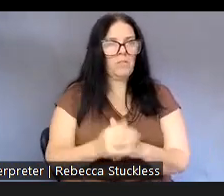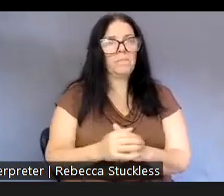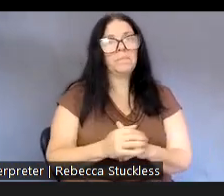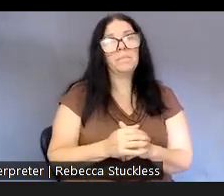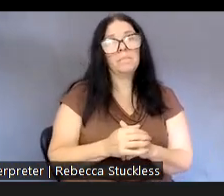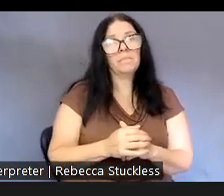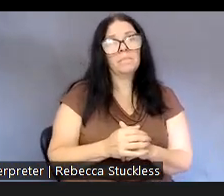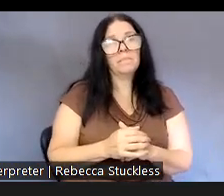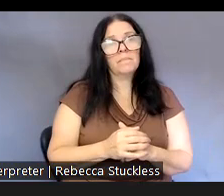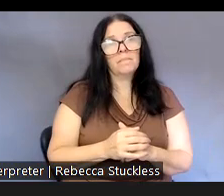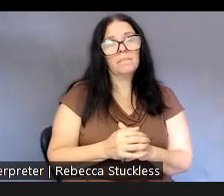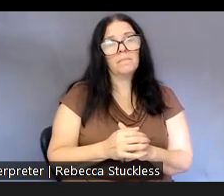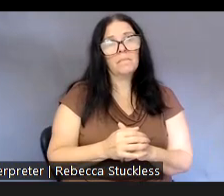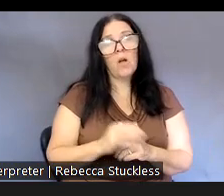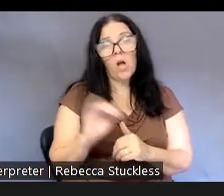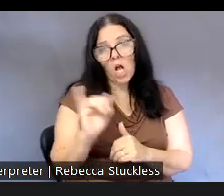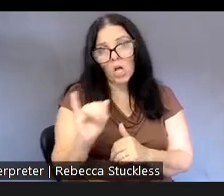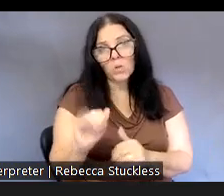could,